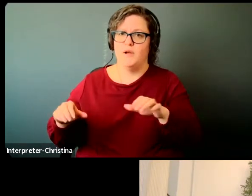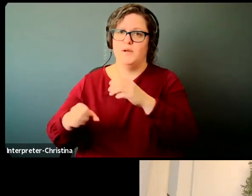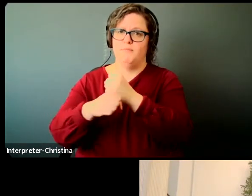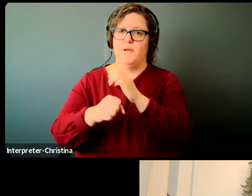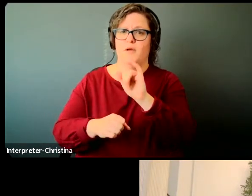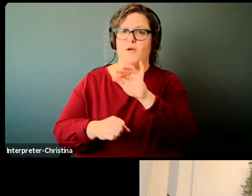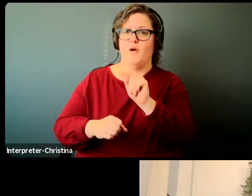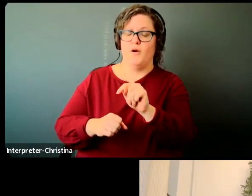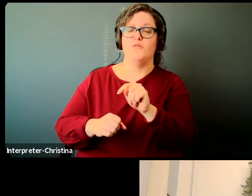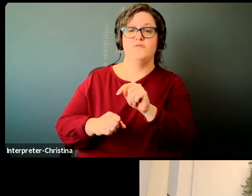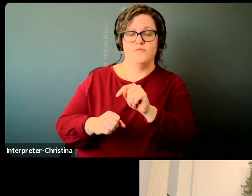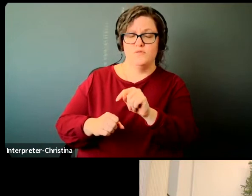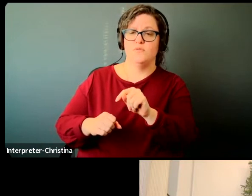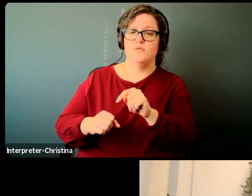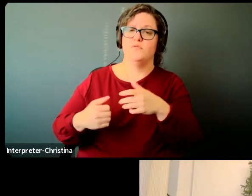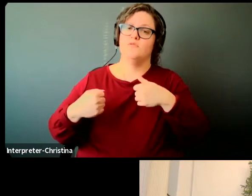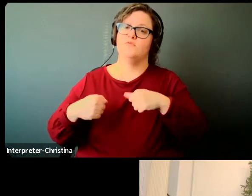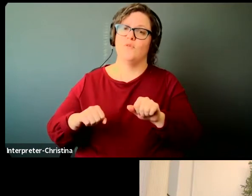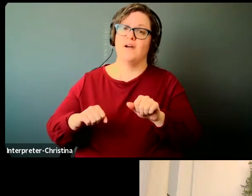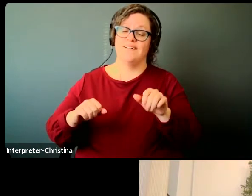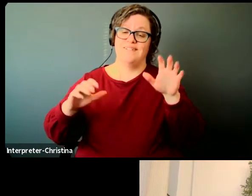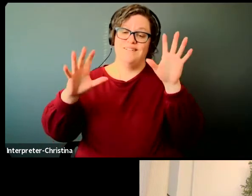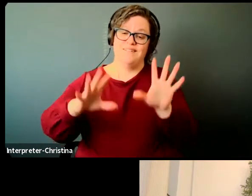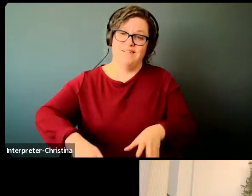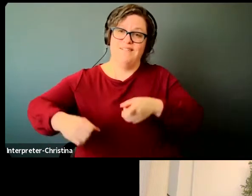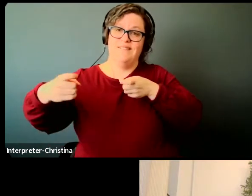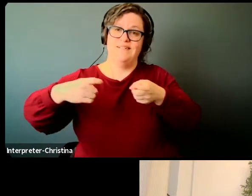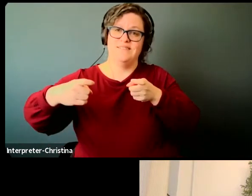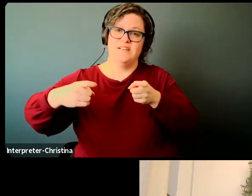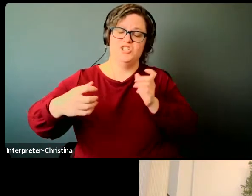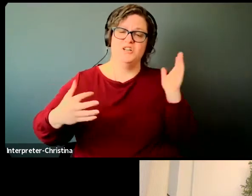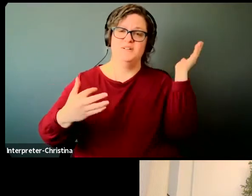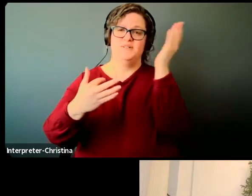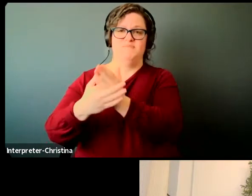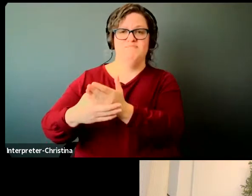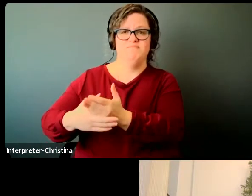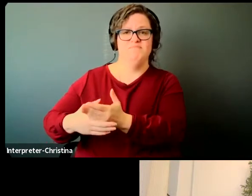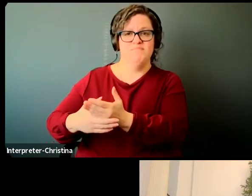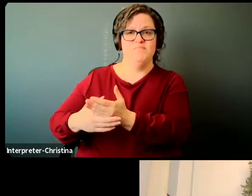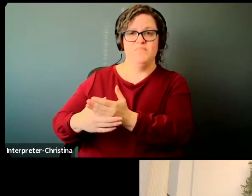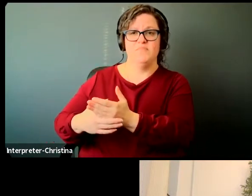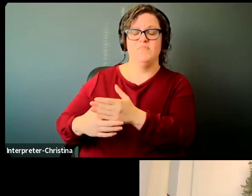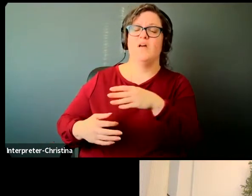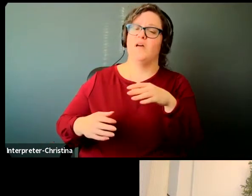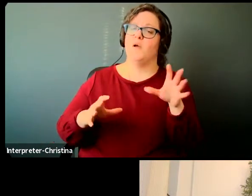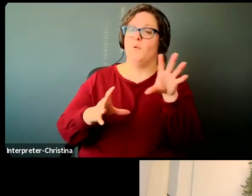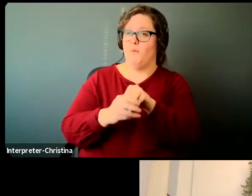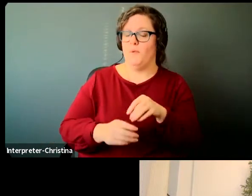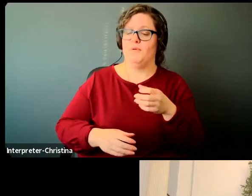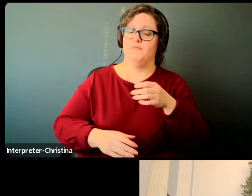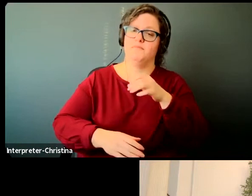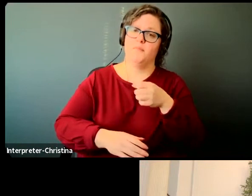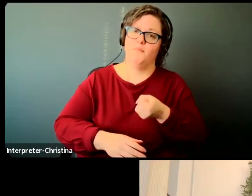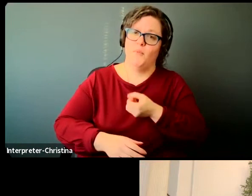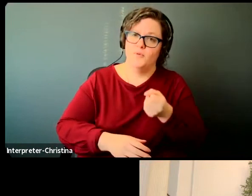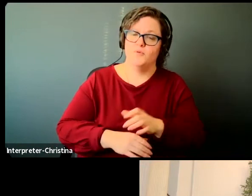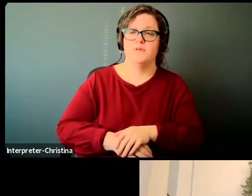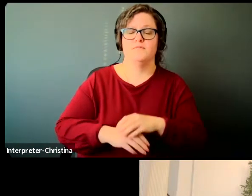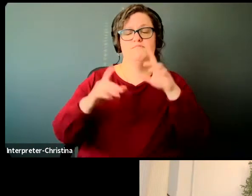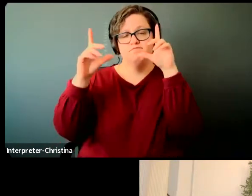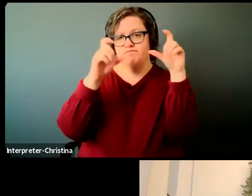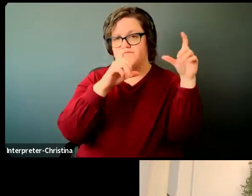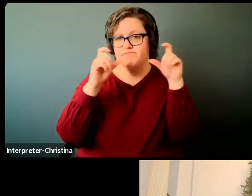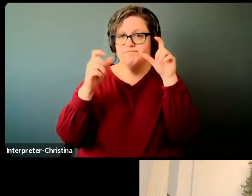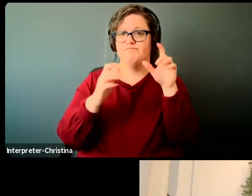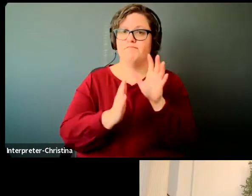decolonial vocabularies of the queer and trans self, drawing from their body of work in poetry, photography, video, installation,